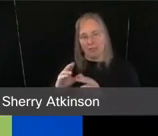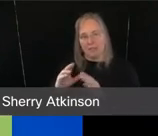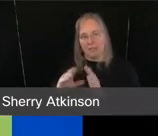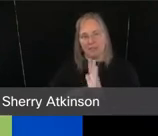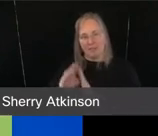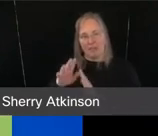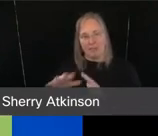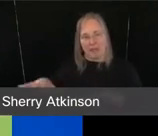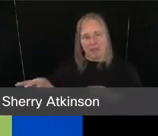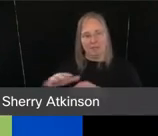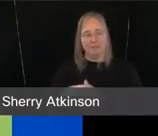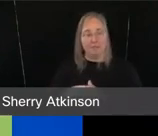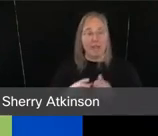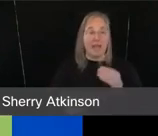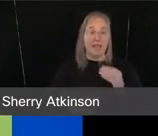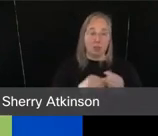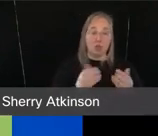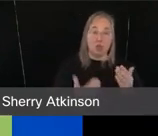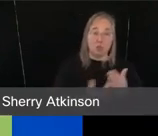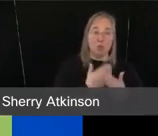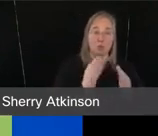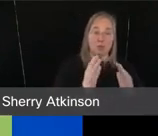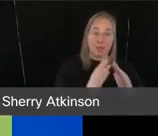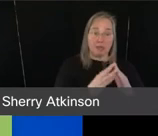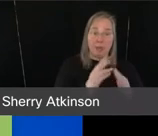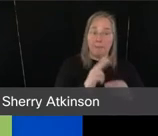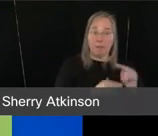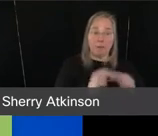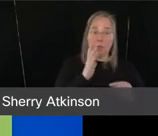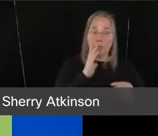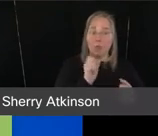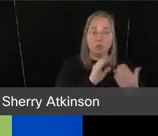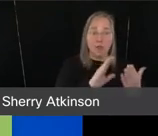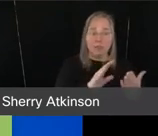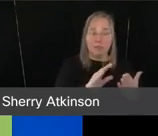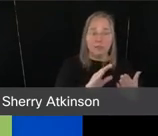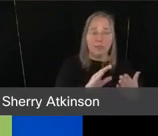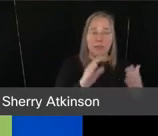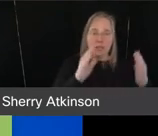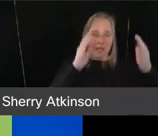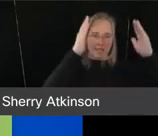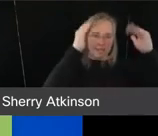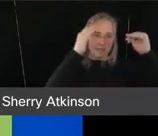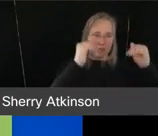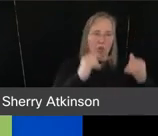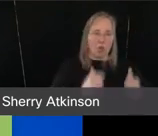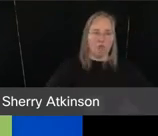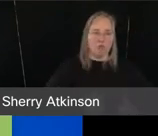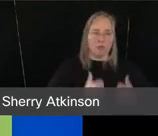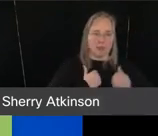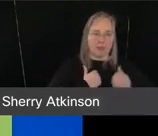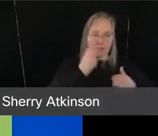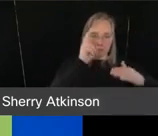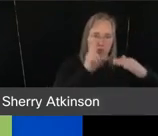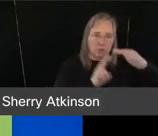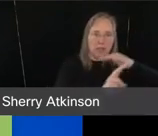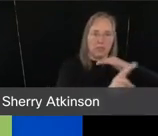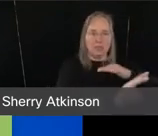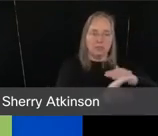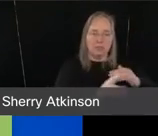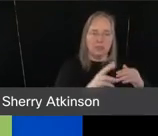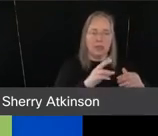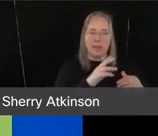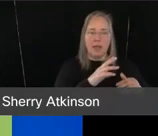Additionally, the new downtown building will address the anticipated residency projections and the new